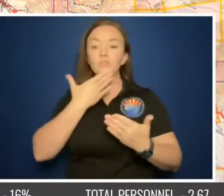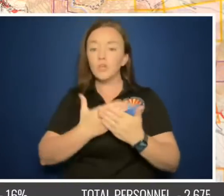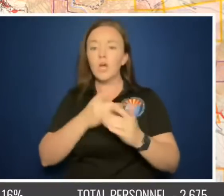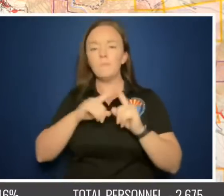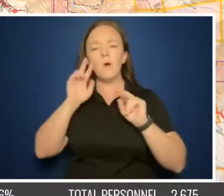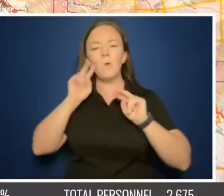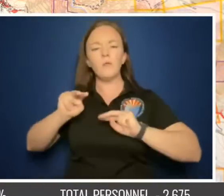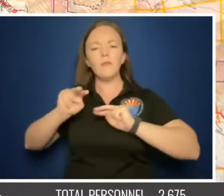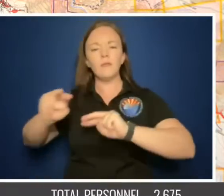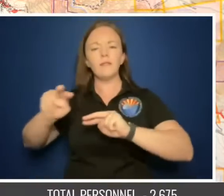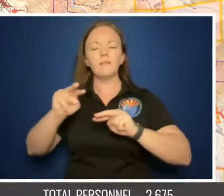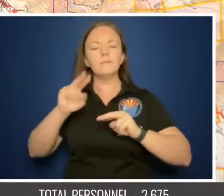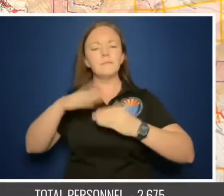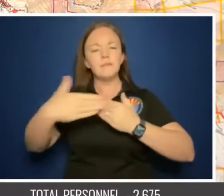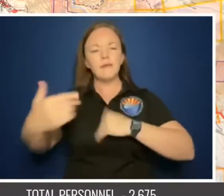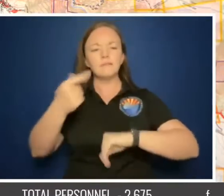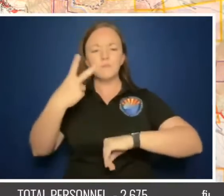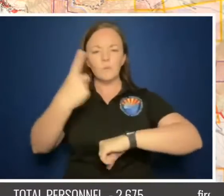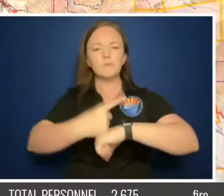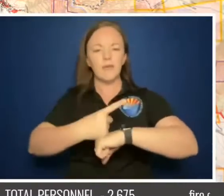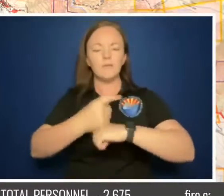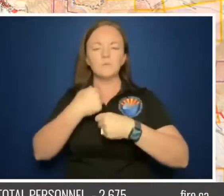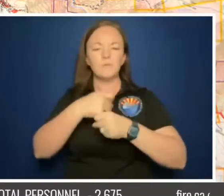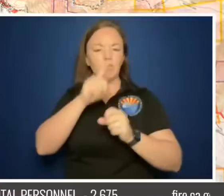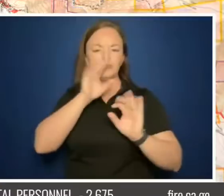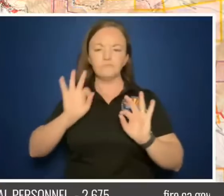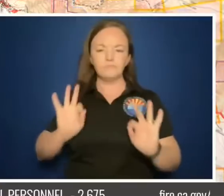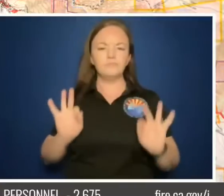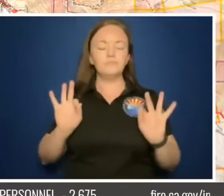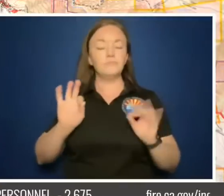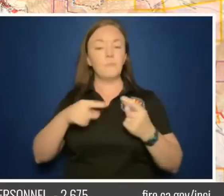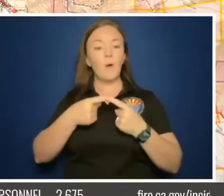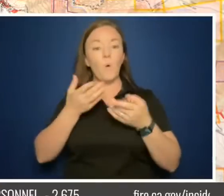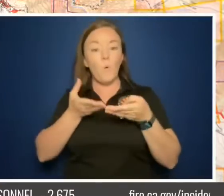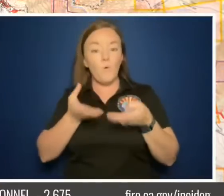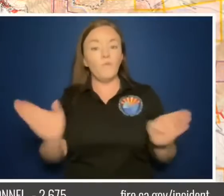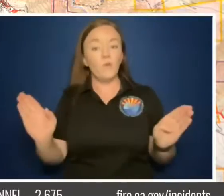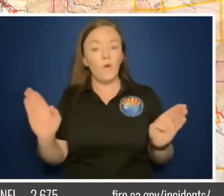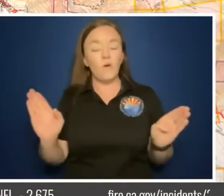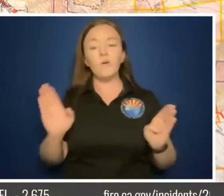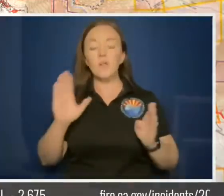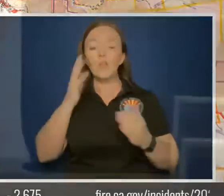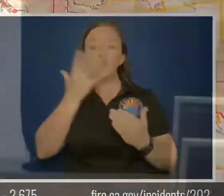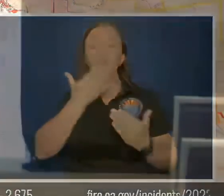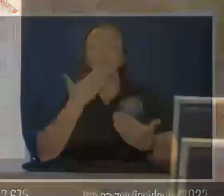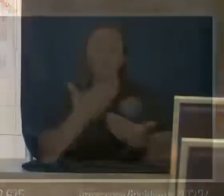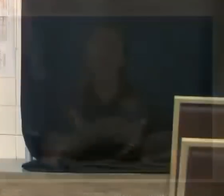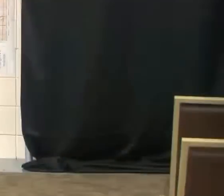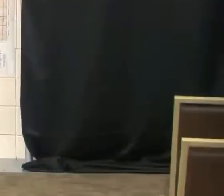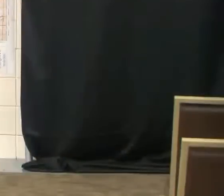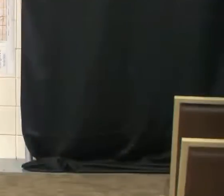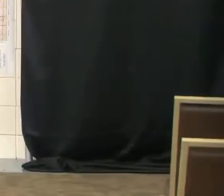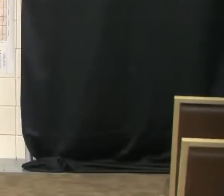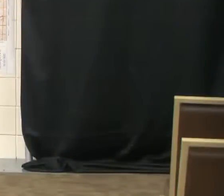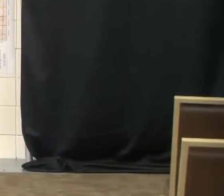but overall in this section, things went pretty well today operationally. End of report.